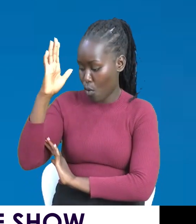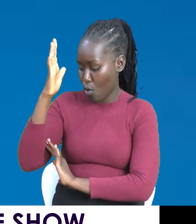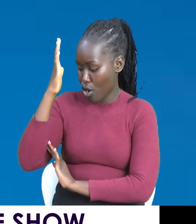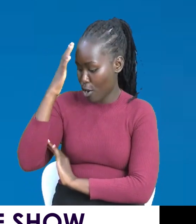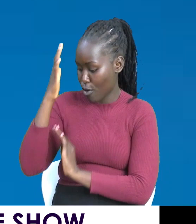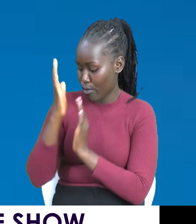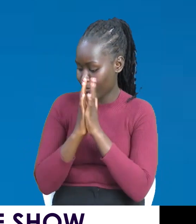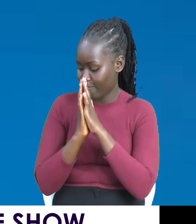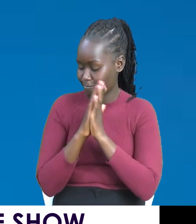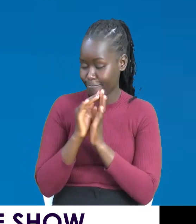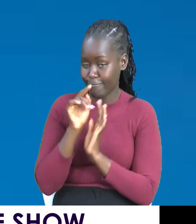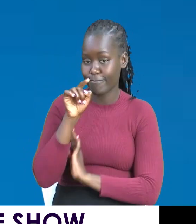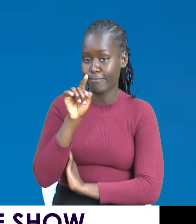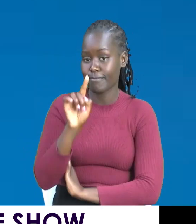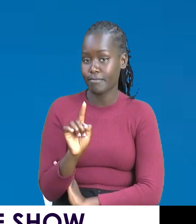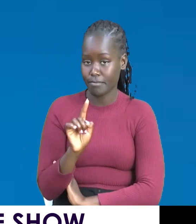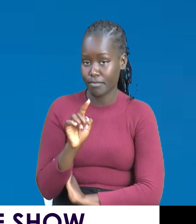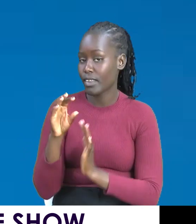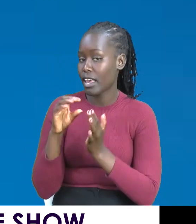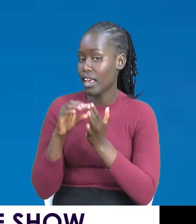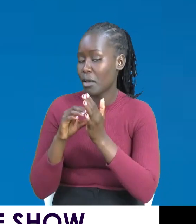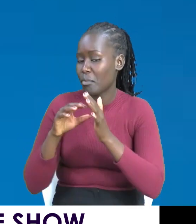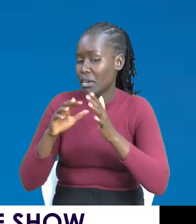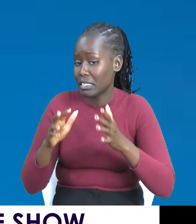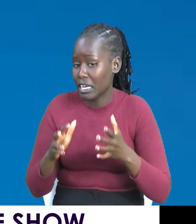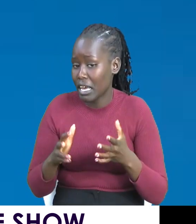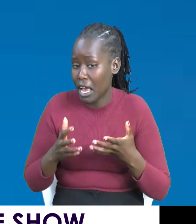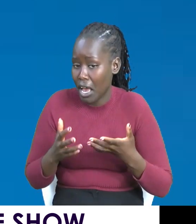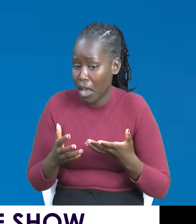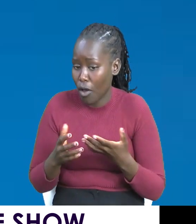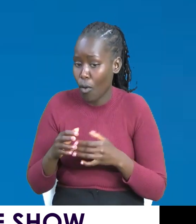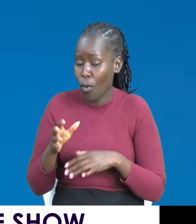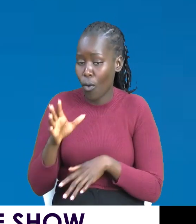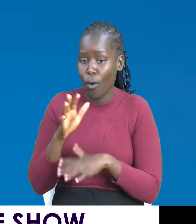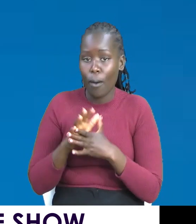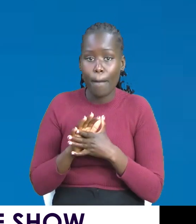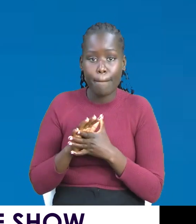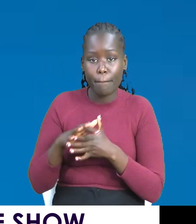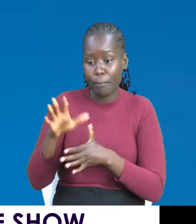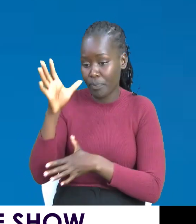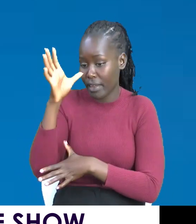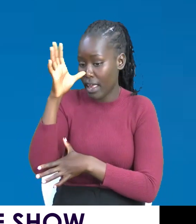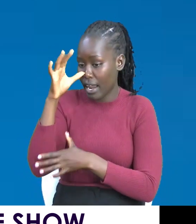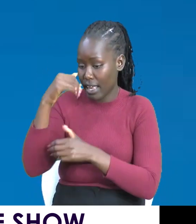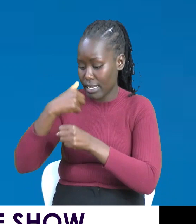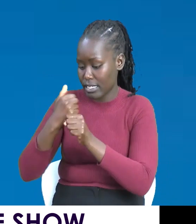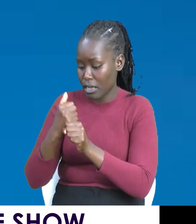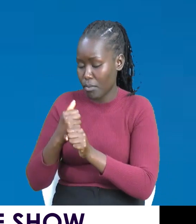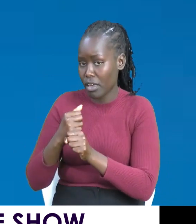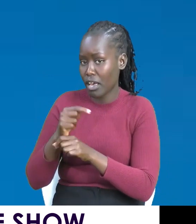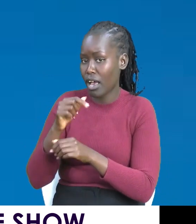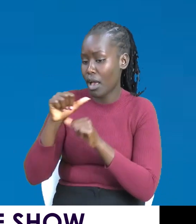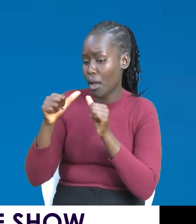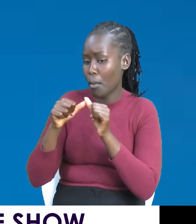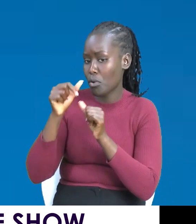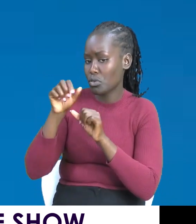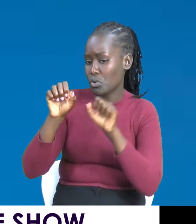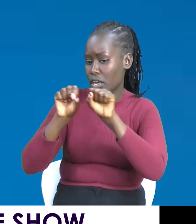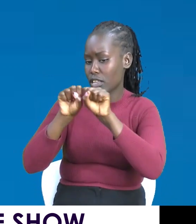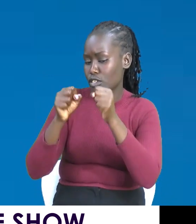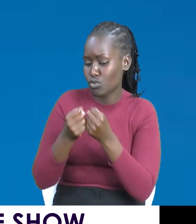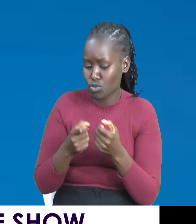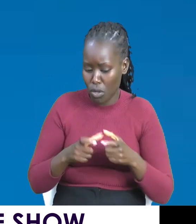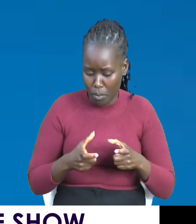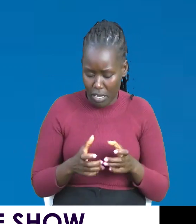story. It doesn't matter how much lies they may make about you on the social media.